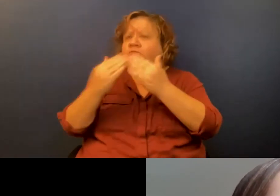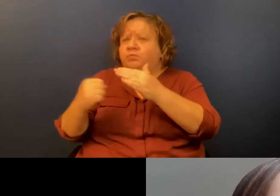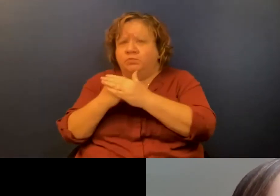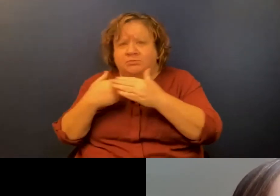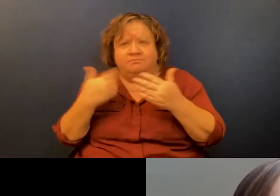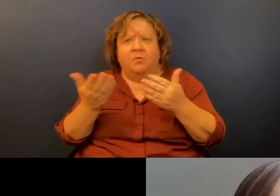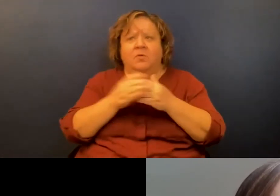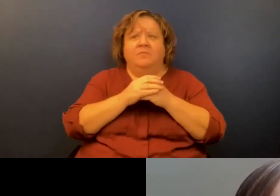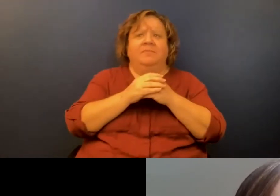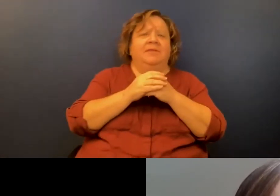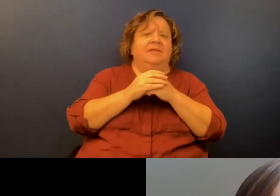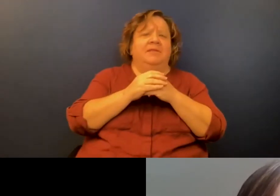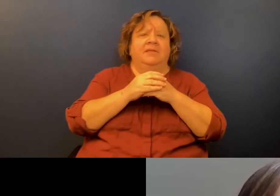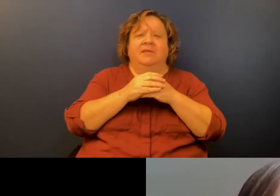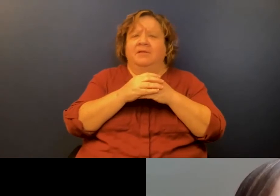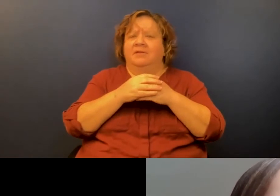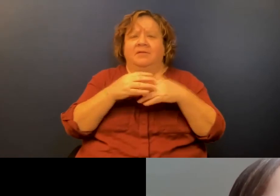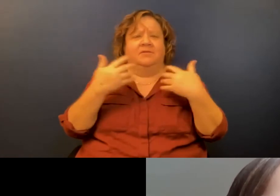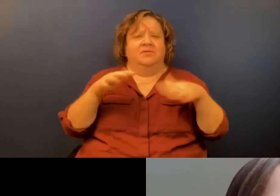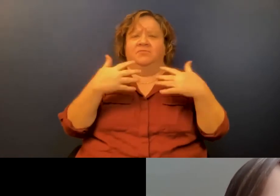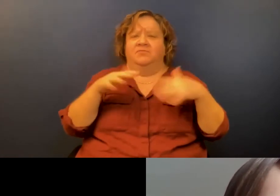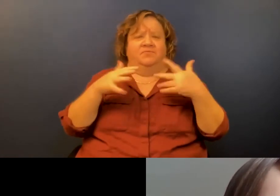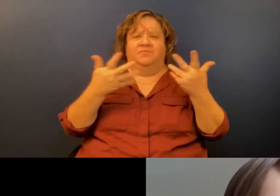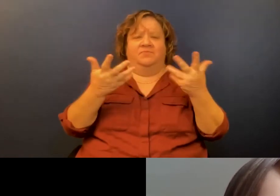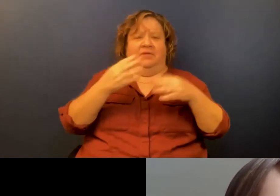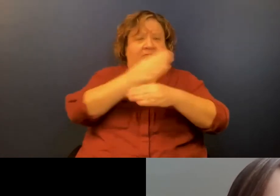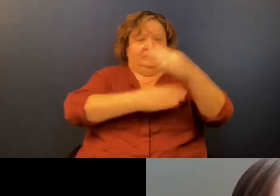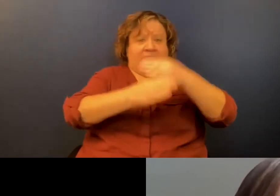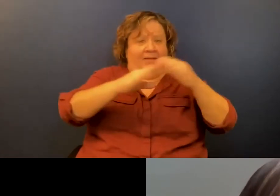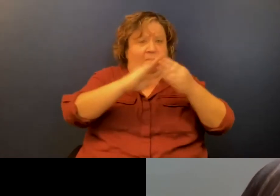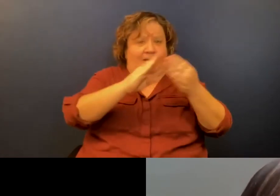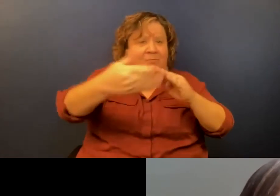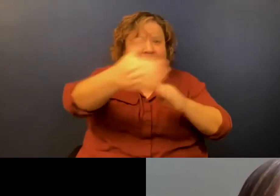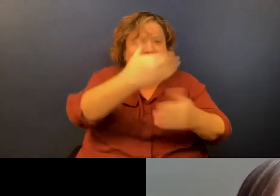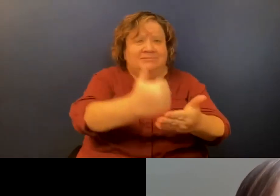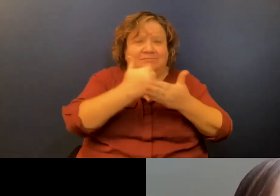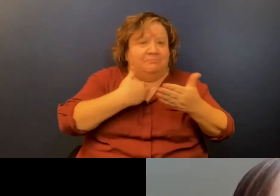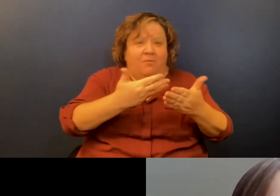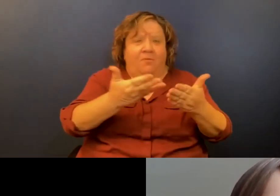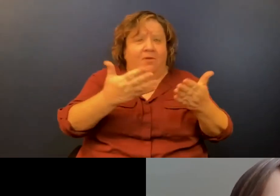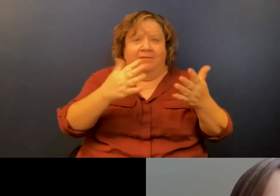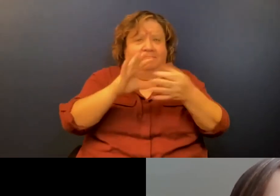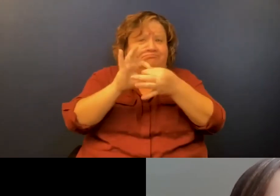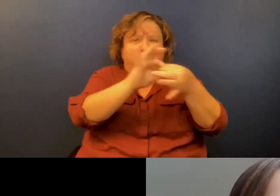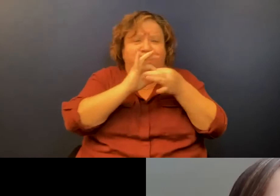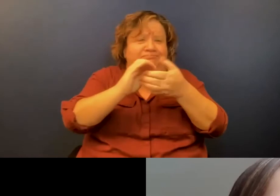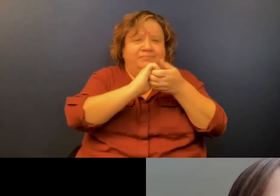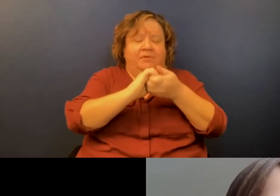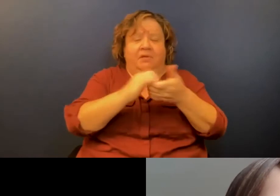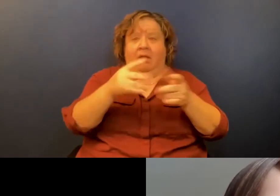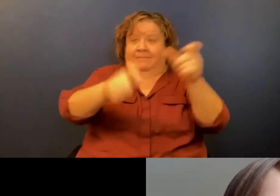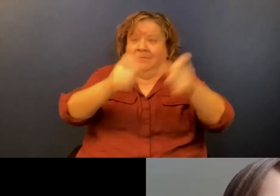and beautiful disabled community. And what a community it is. Did you know that people with disabilities make